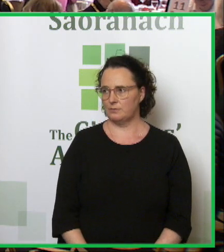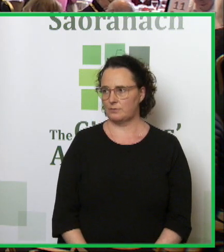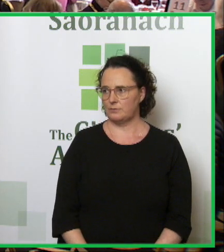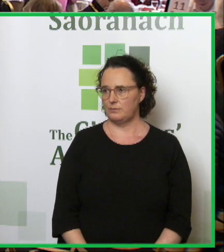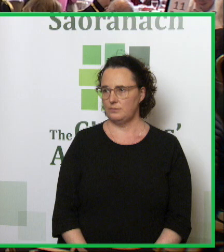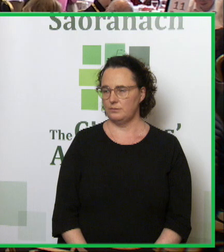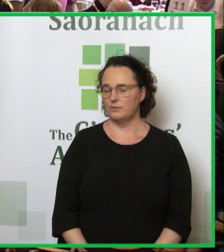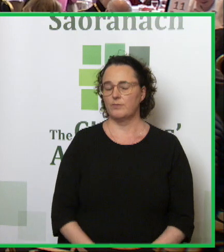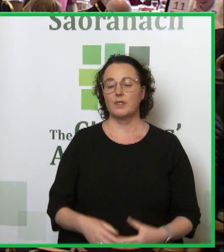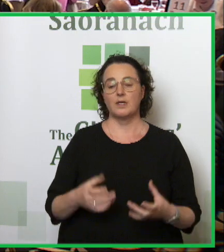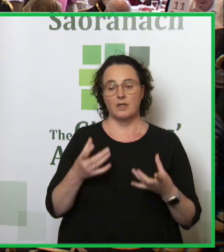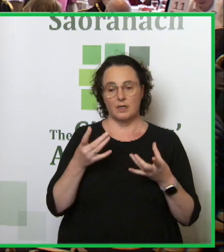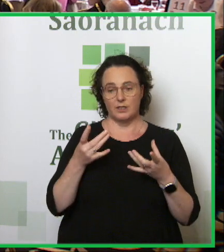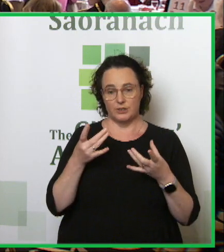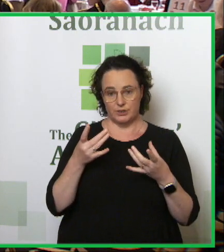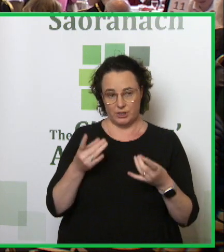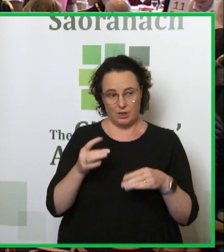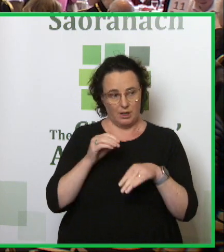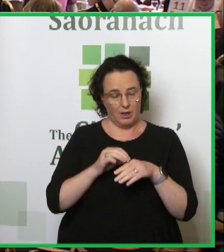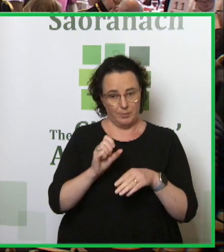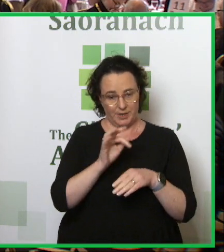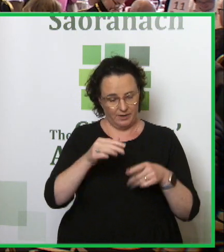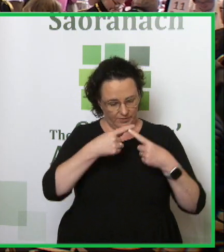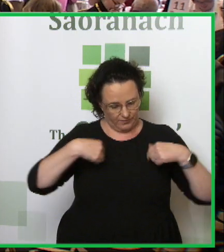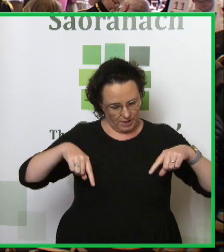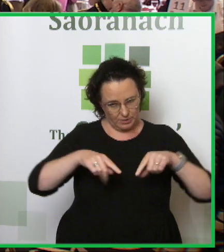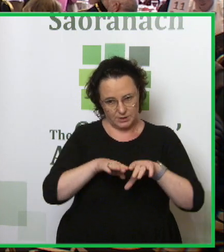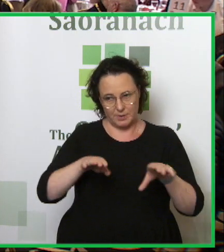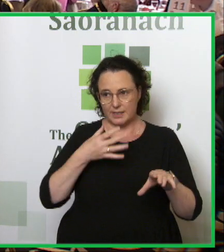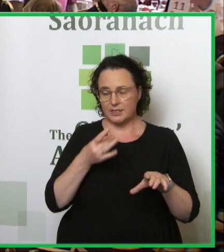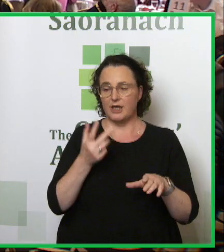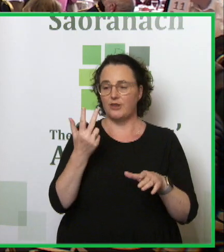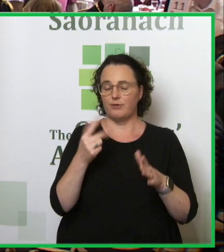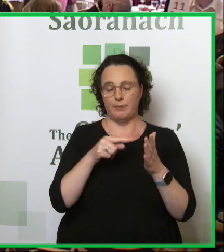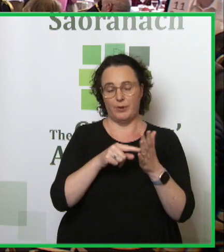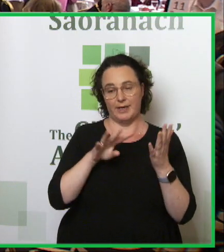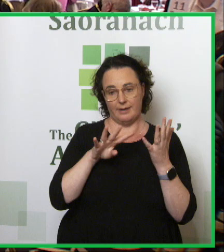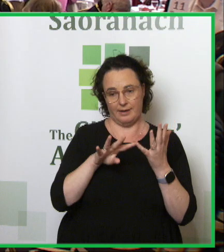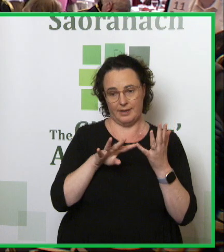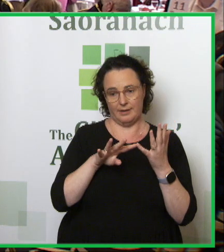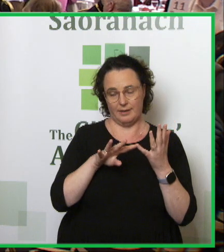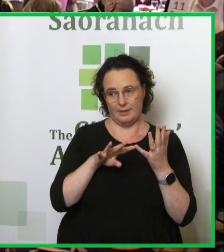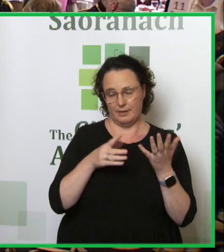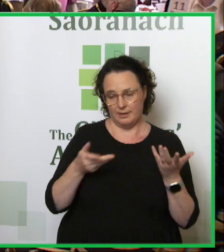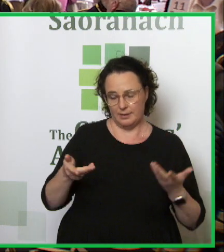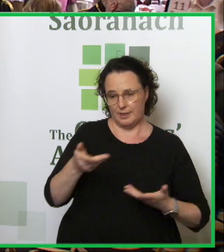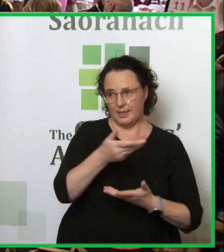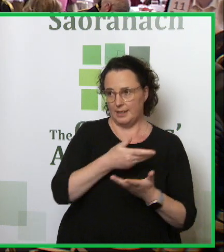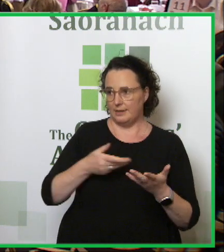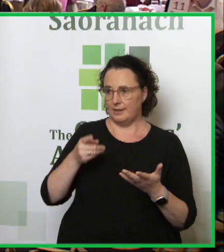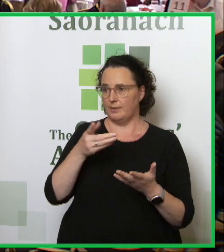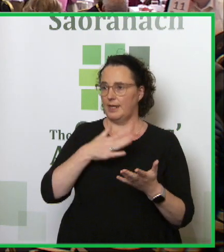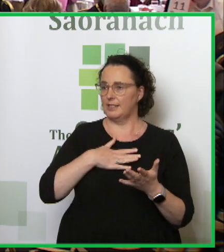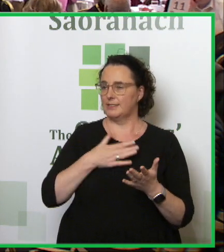Chair, I've been asked to ask the question on behalf of the table. 3.9, they would like to add an